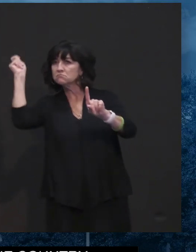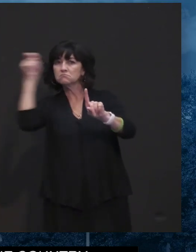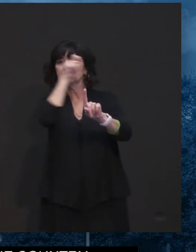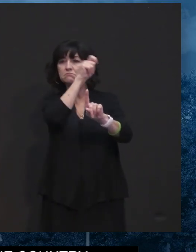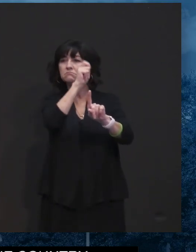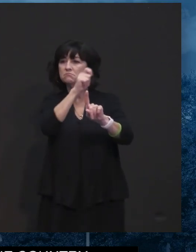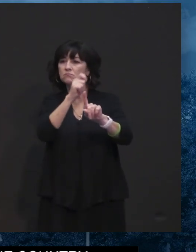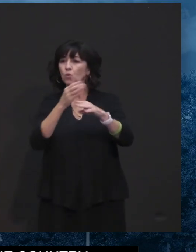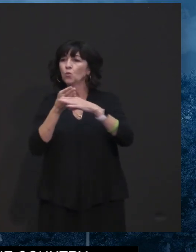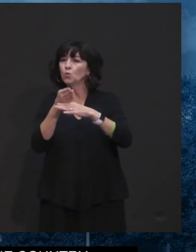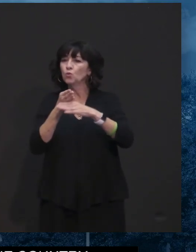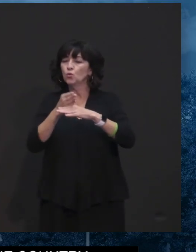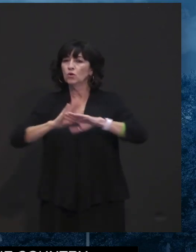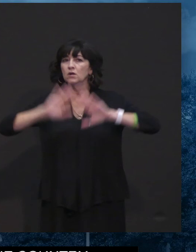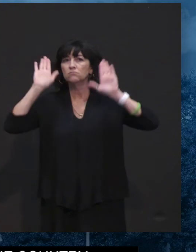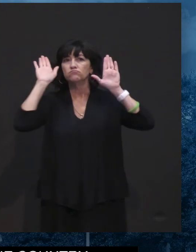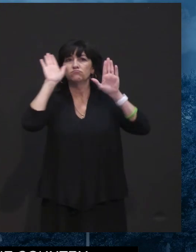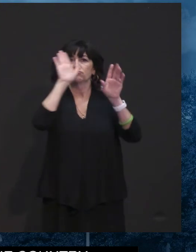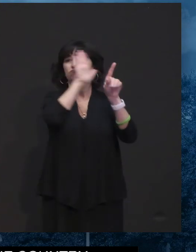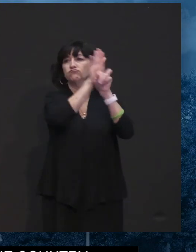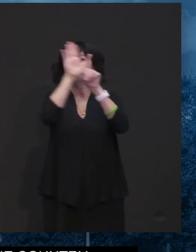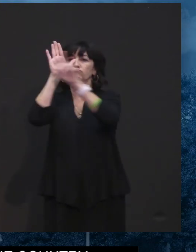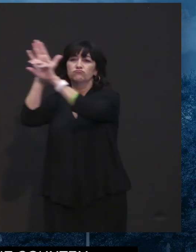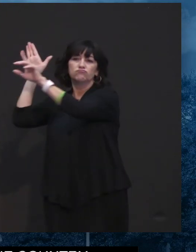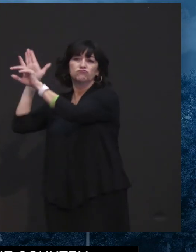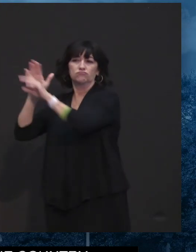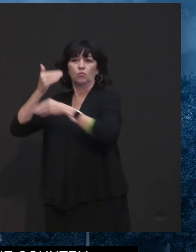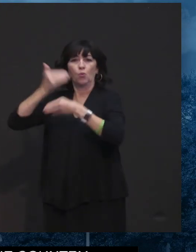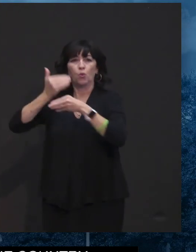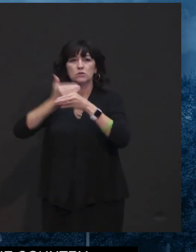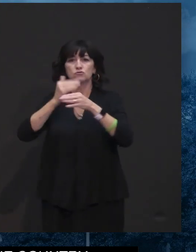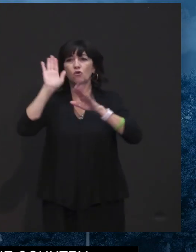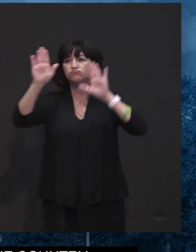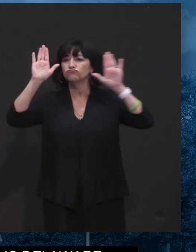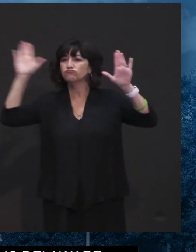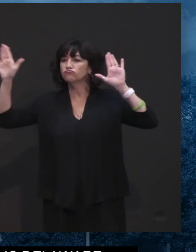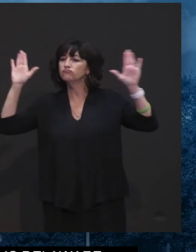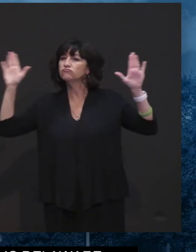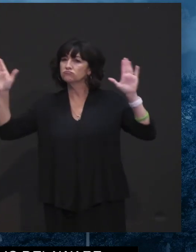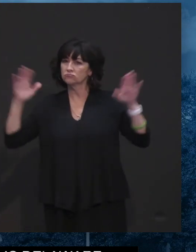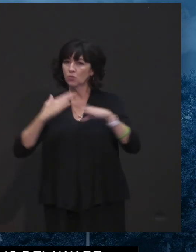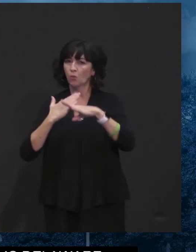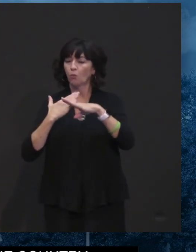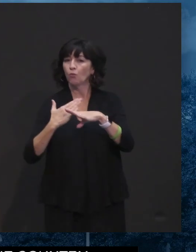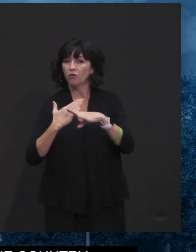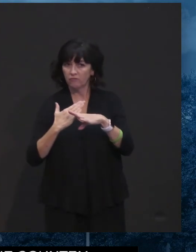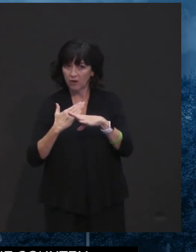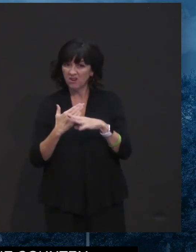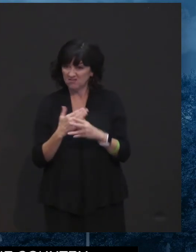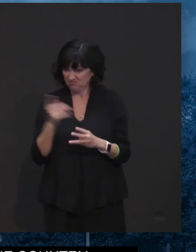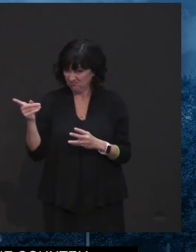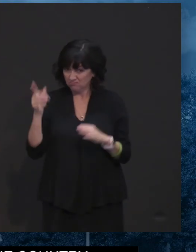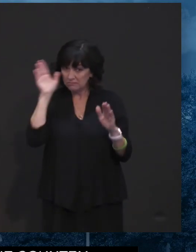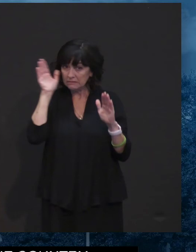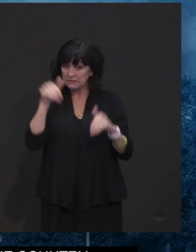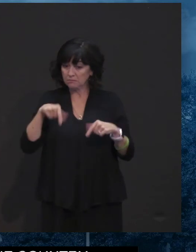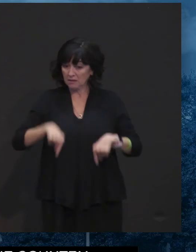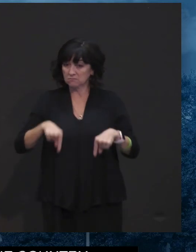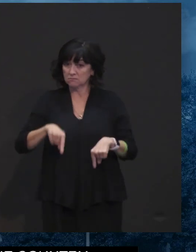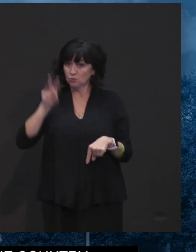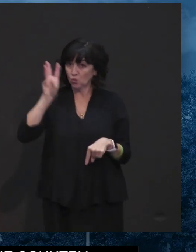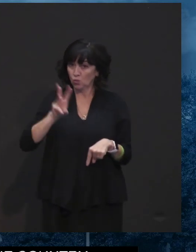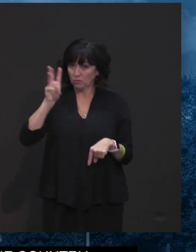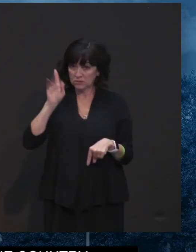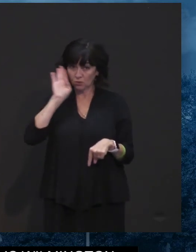to prevent rioting post-election? Well, I'm sure our law enforcement agencies will be prepared for the worst, plan